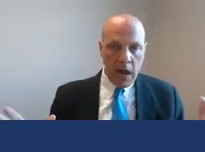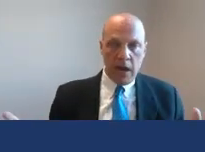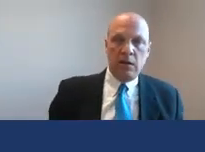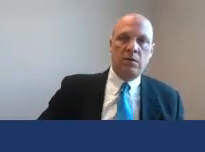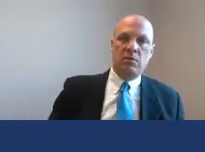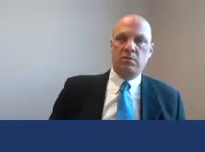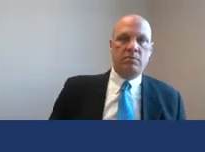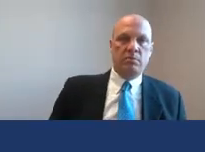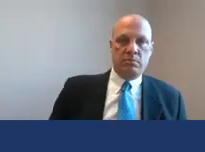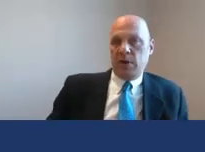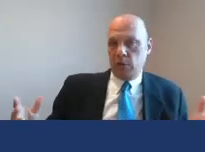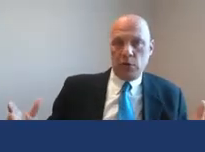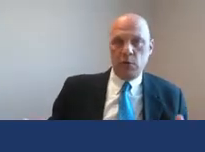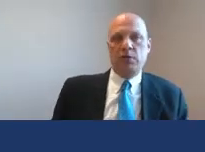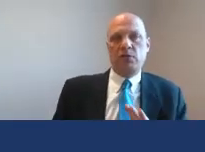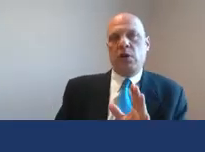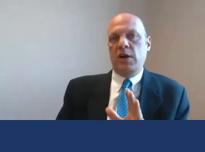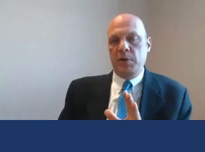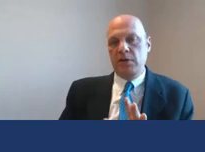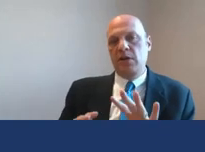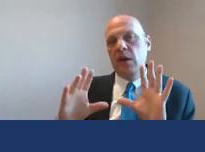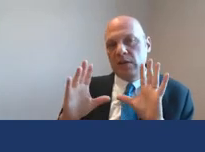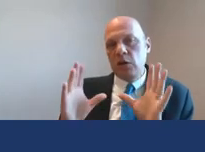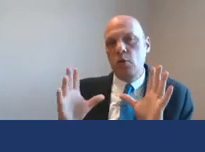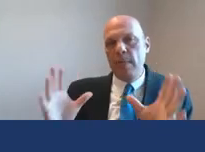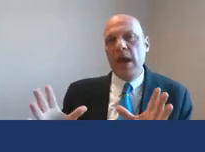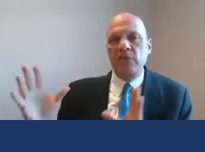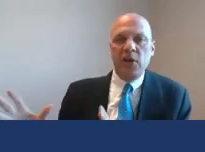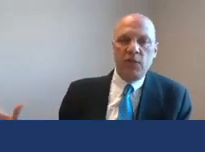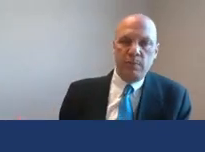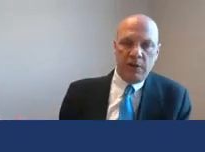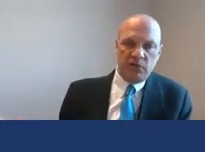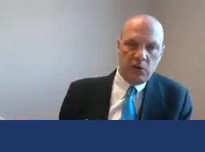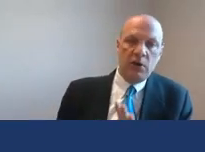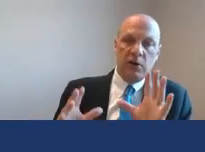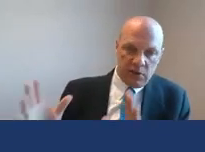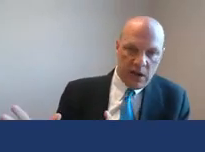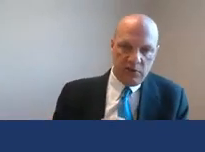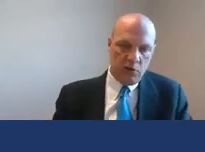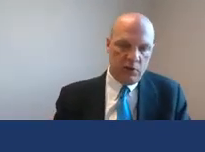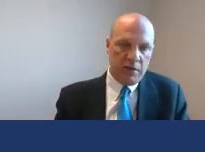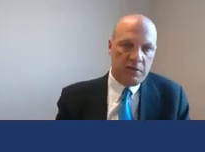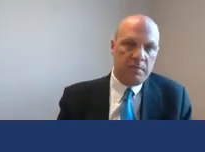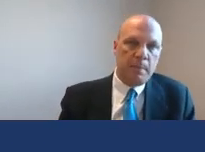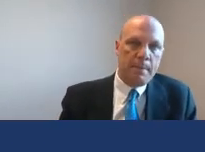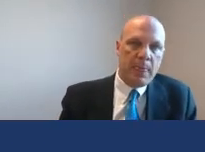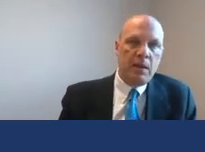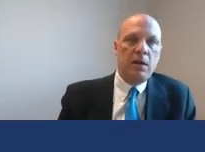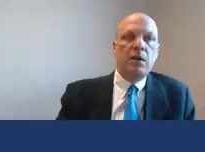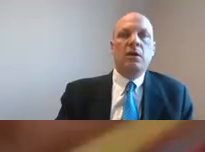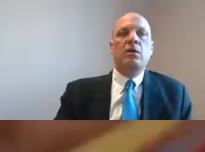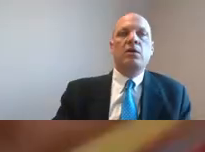that you may, it's up to you if you want to, not everybody does, that you may self-administer to hasten your death.